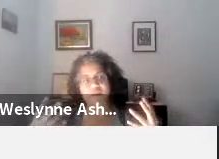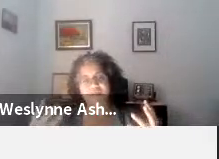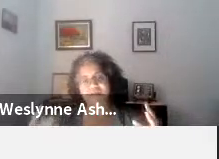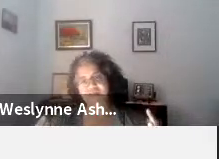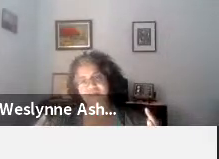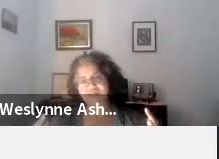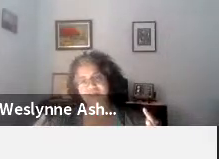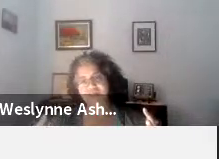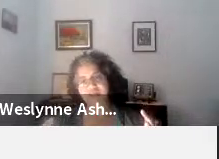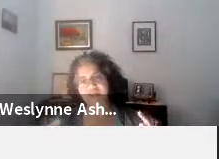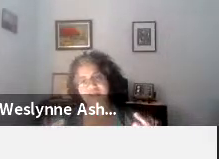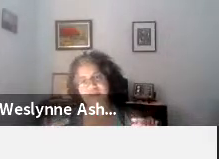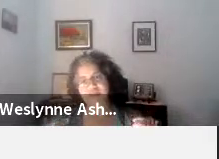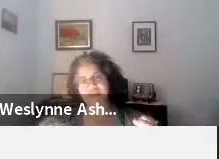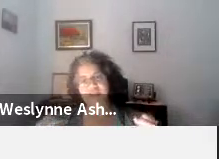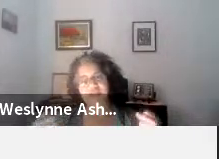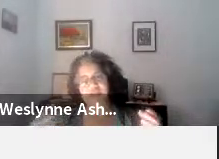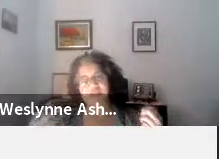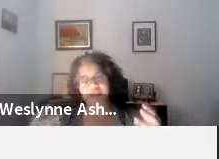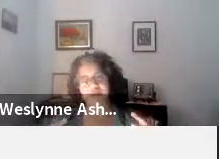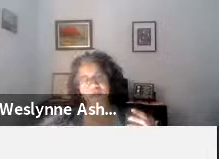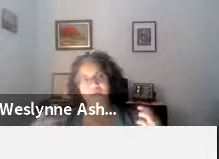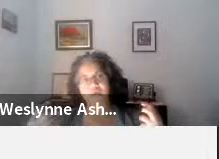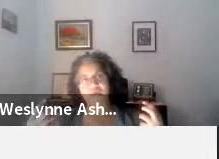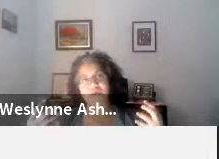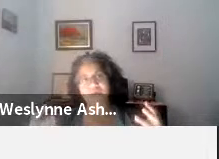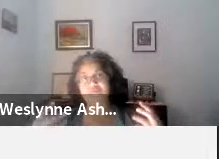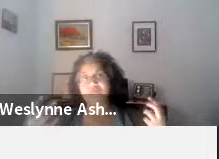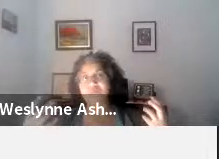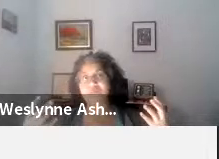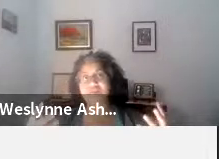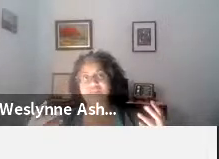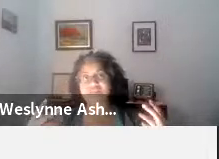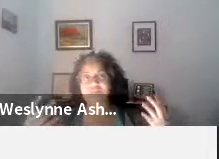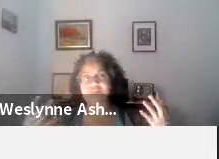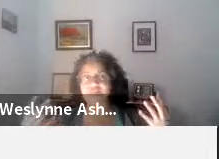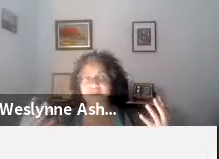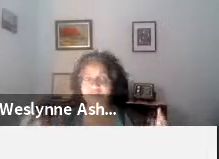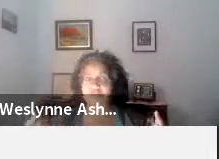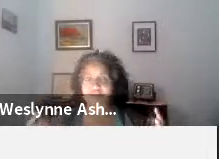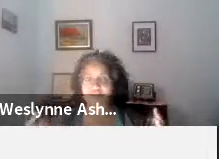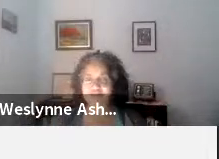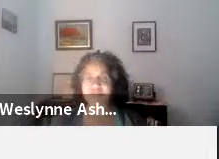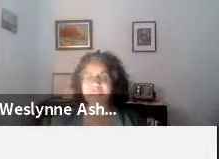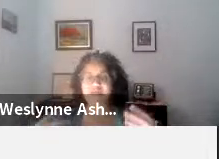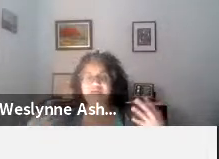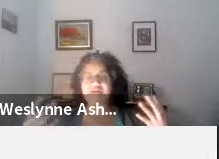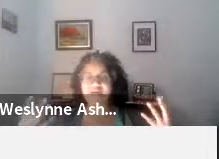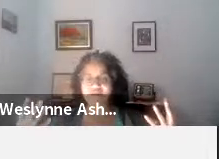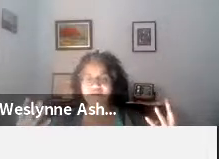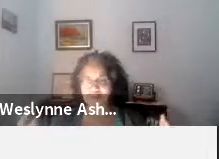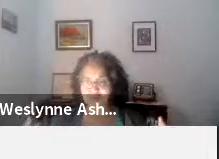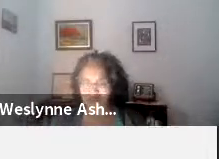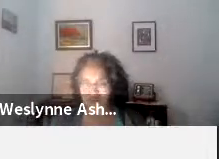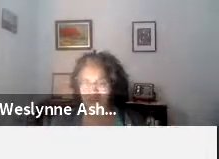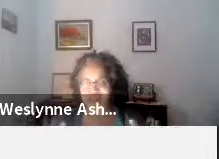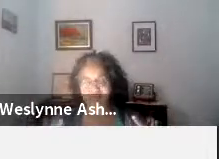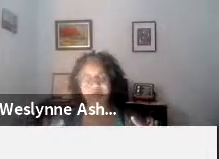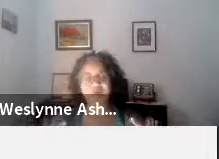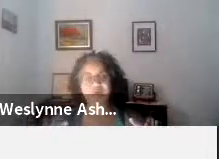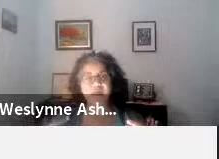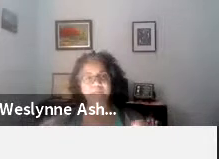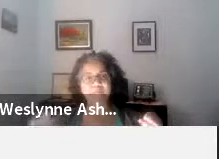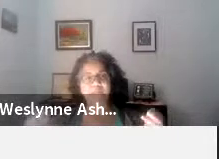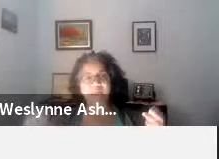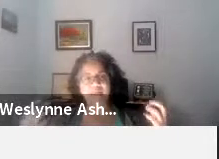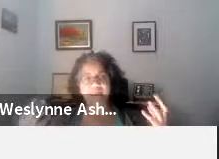have been very engaged in how the Good Food Purchasing Initiative and